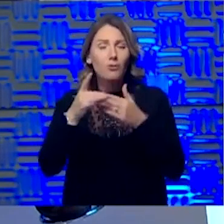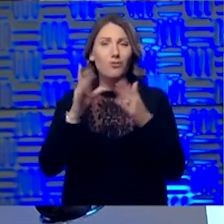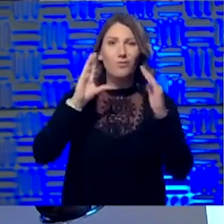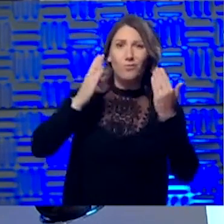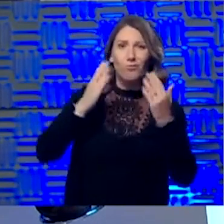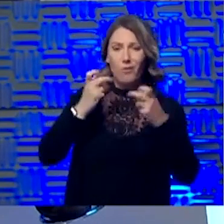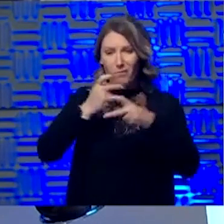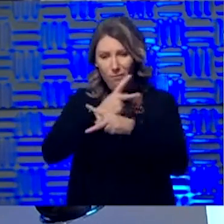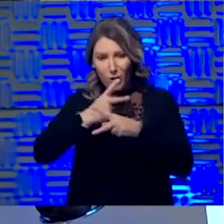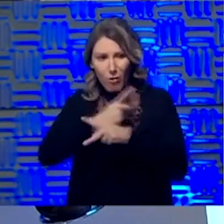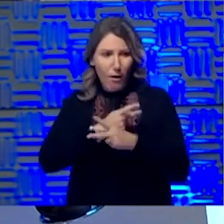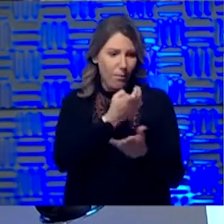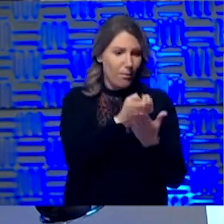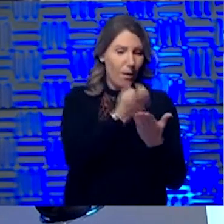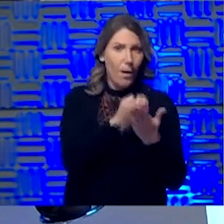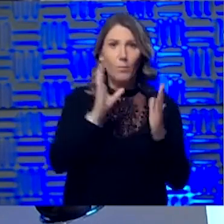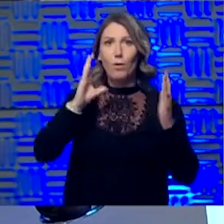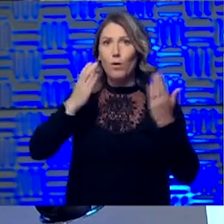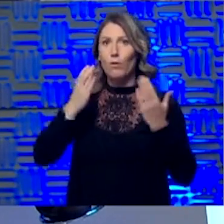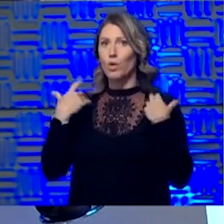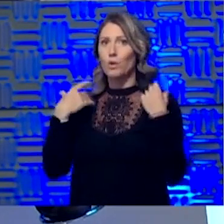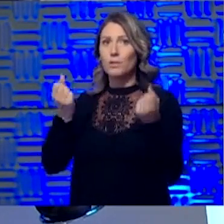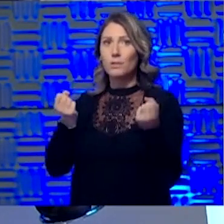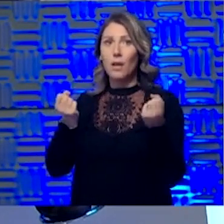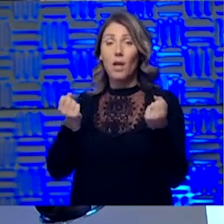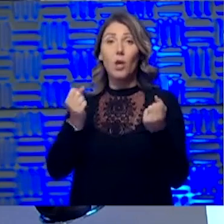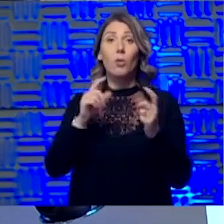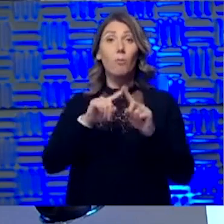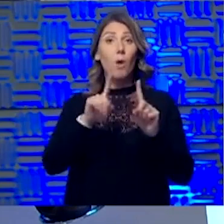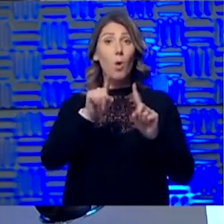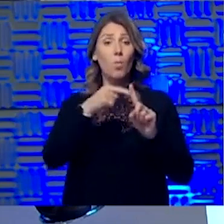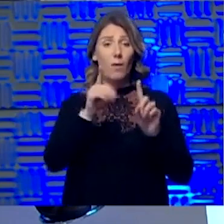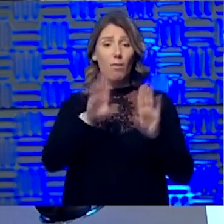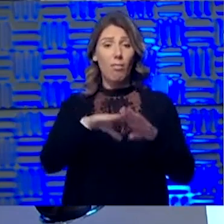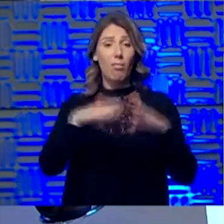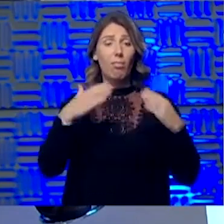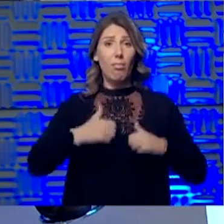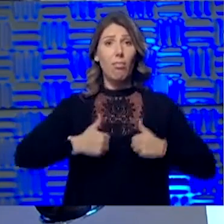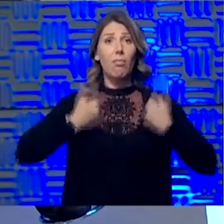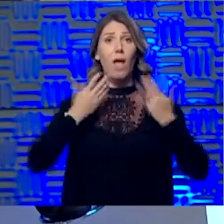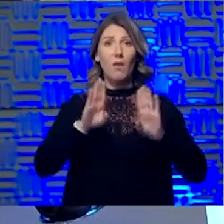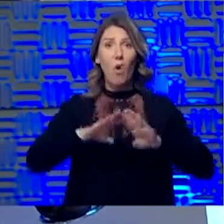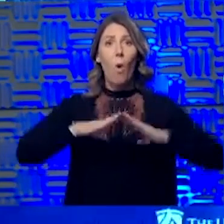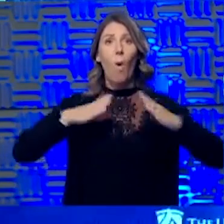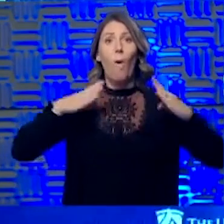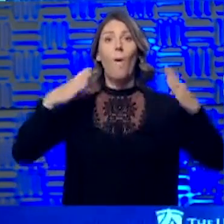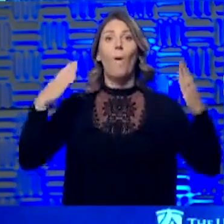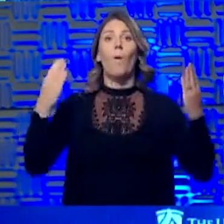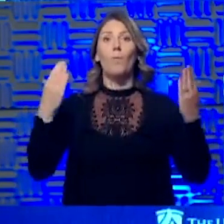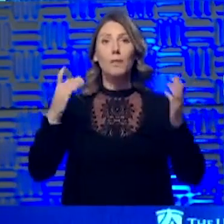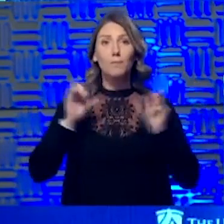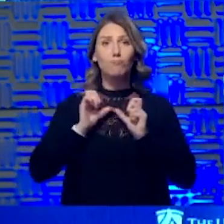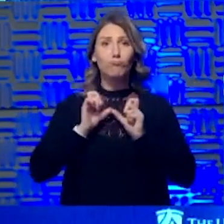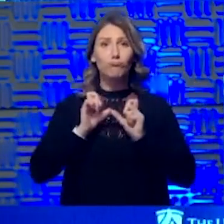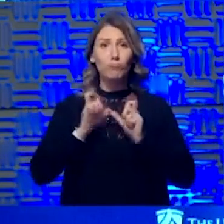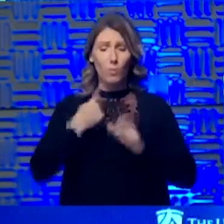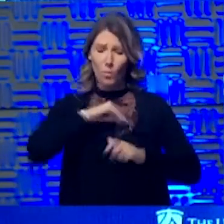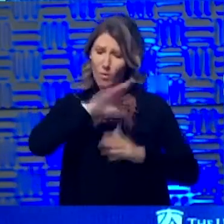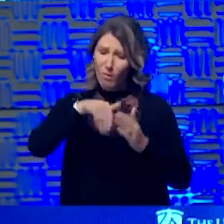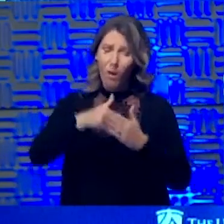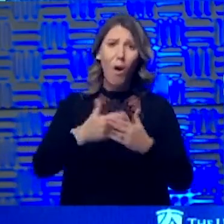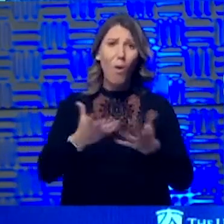thing. What we're saying is, even as life opens up, which I want it to do, we all want it to do, and I want to go